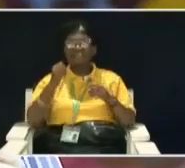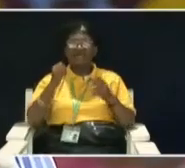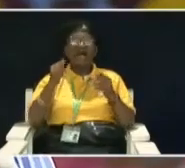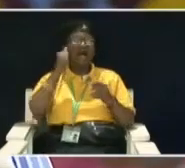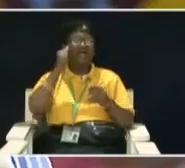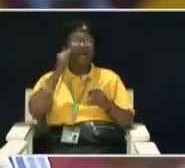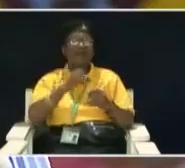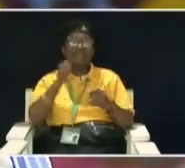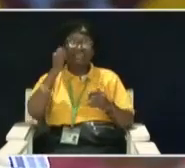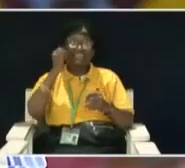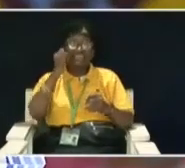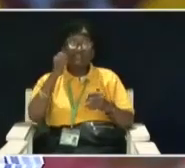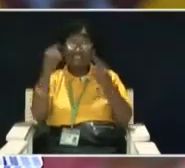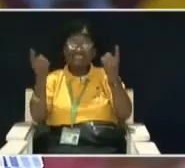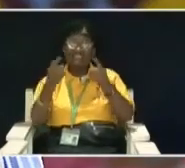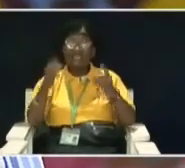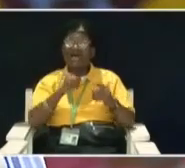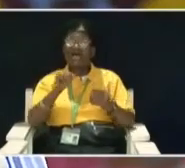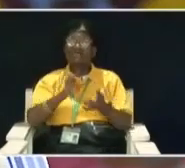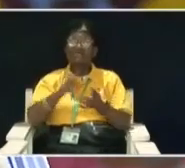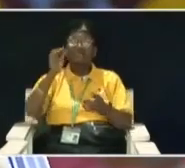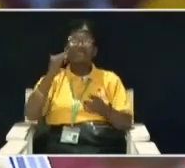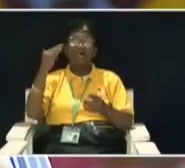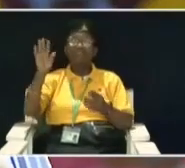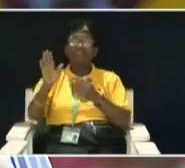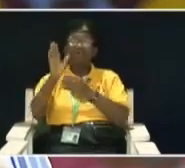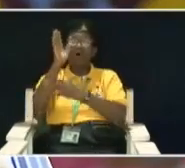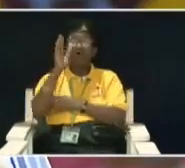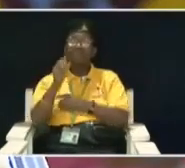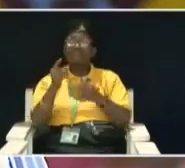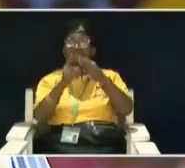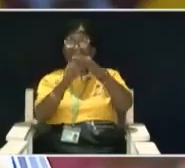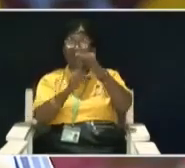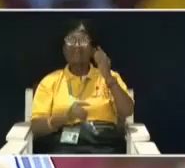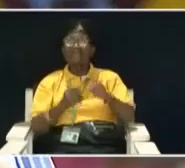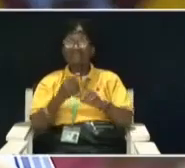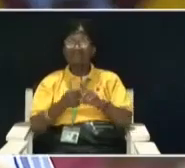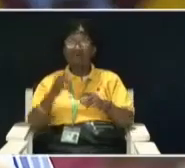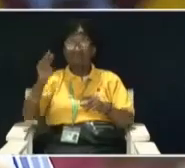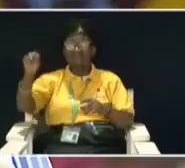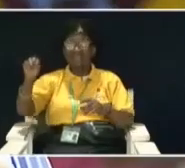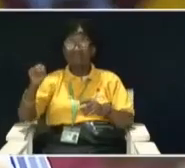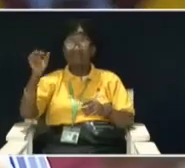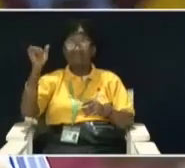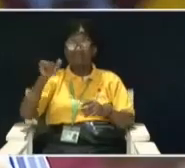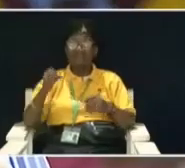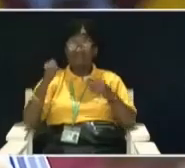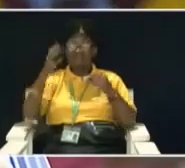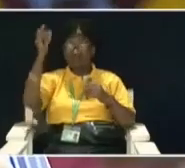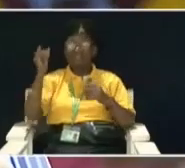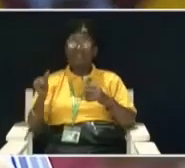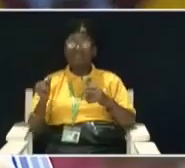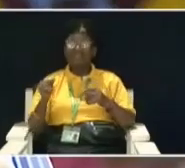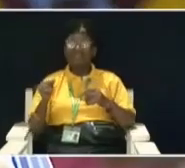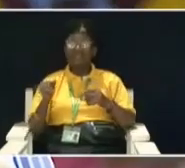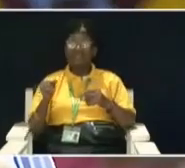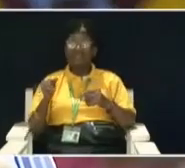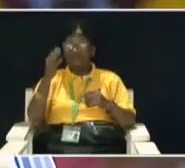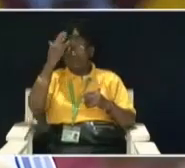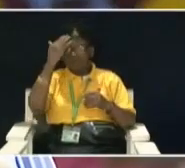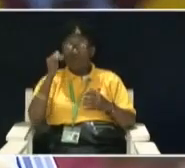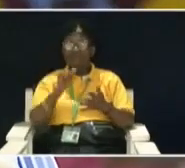and the glory of God departed from them, and they suddenly realized that they were naked,